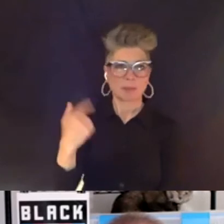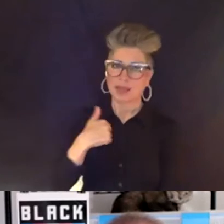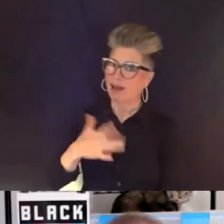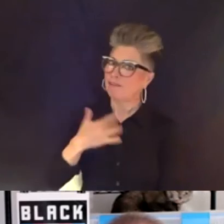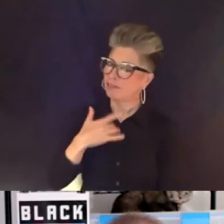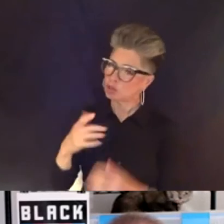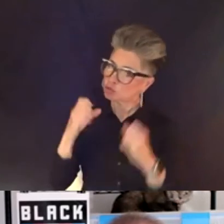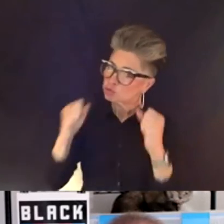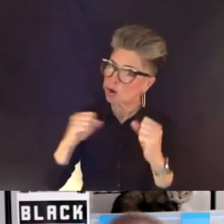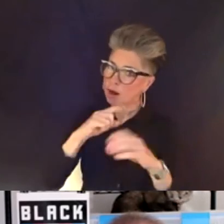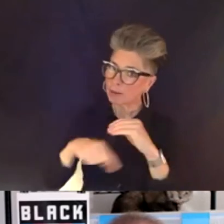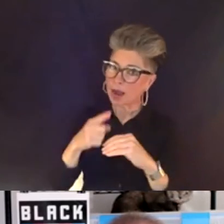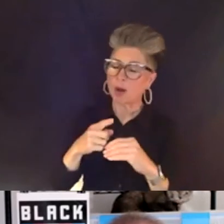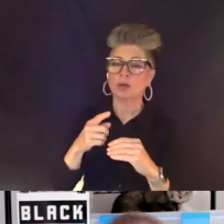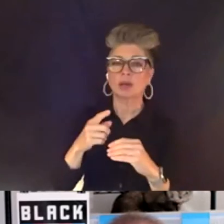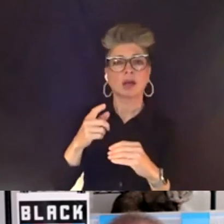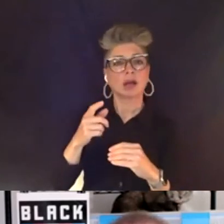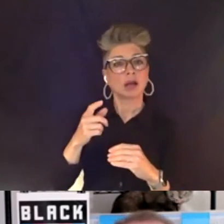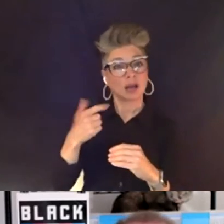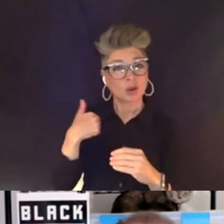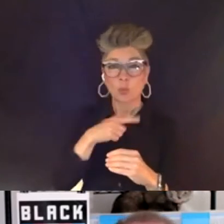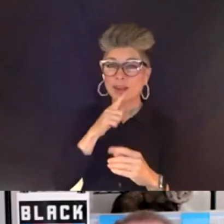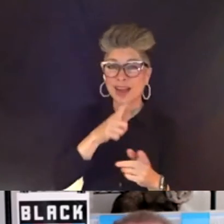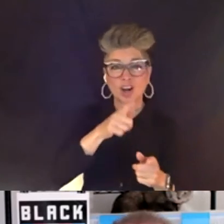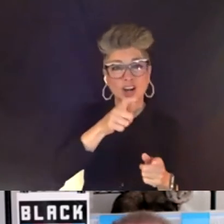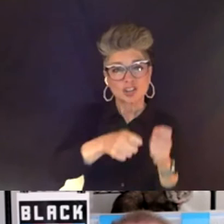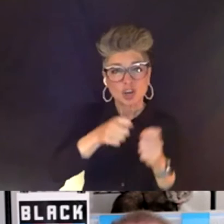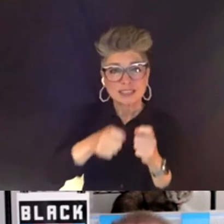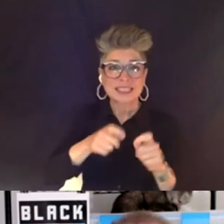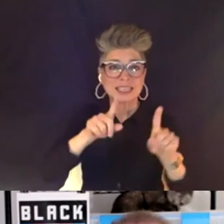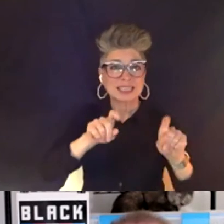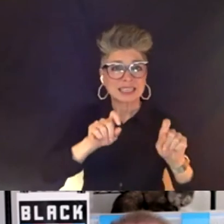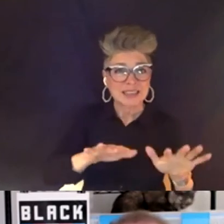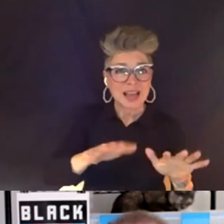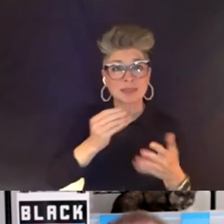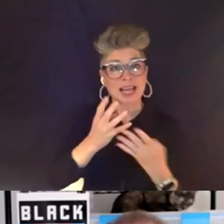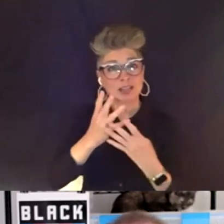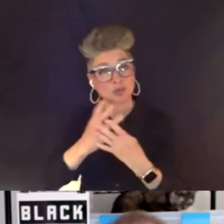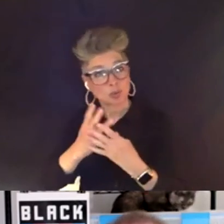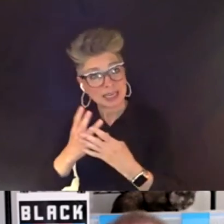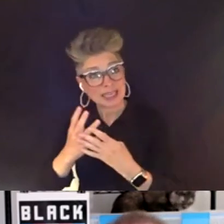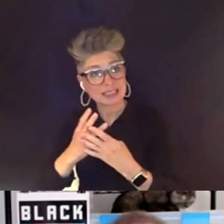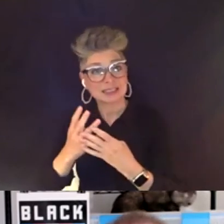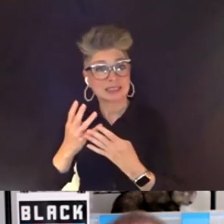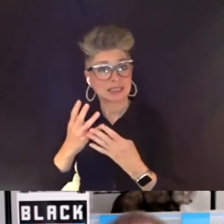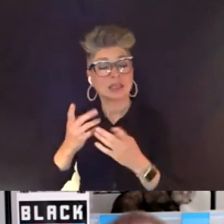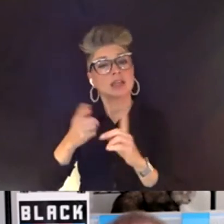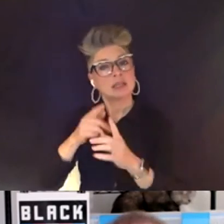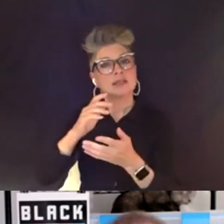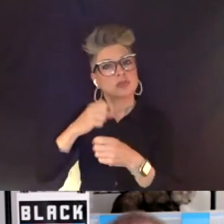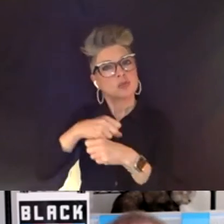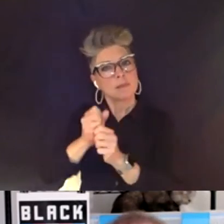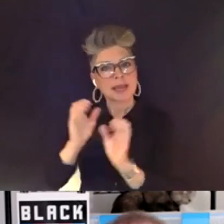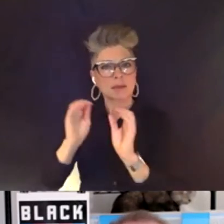passionate about. We are adjusting exams and adjusting the screenings that people can get to make it a little